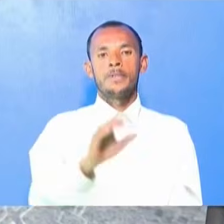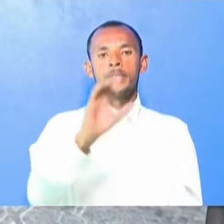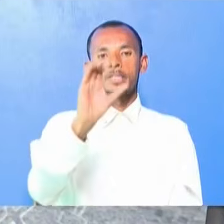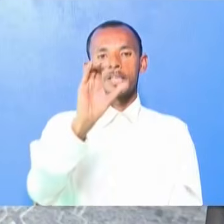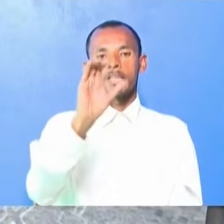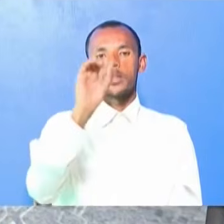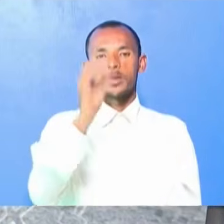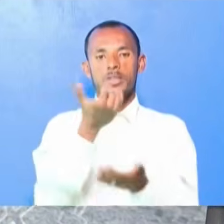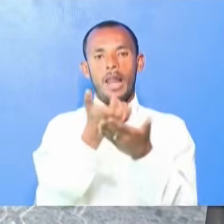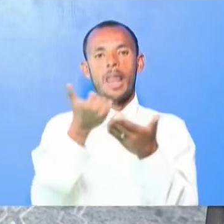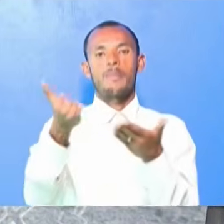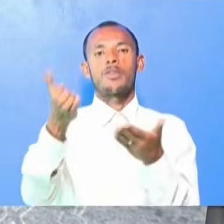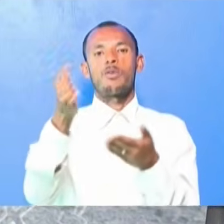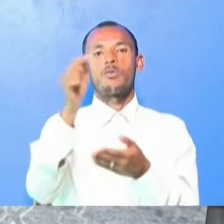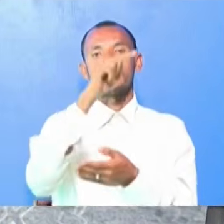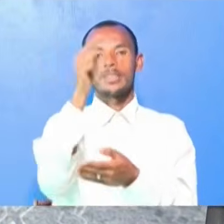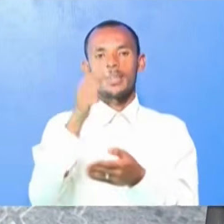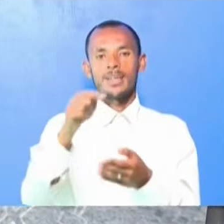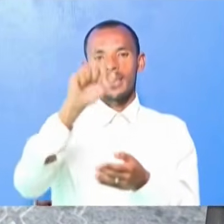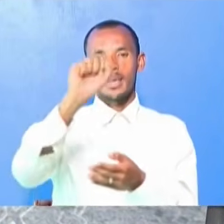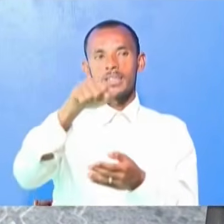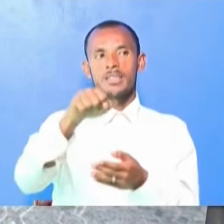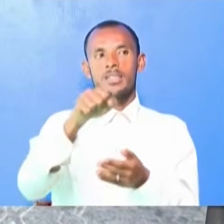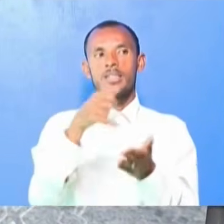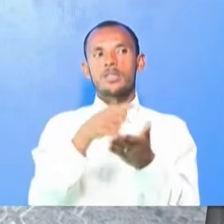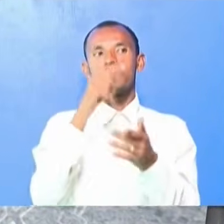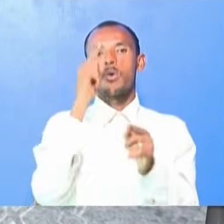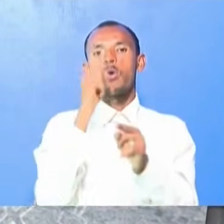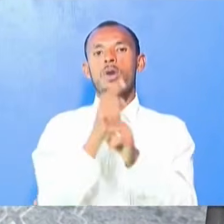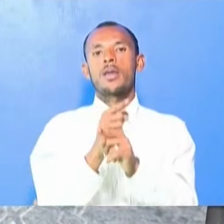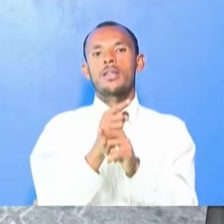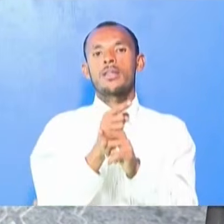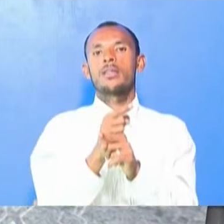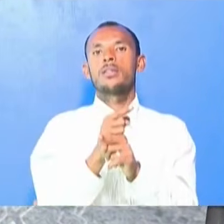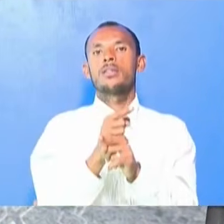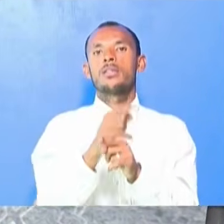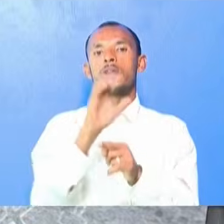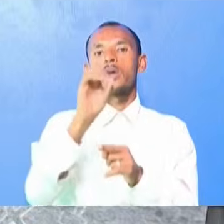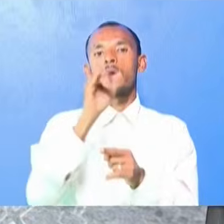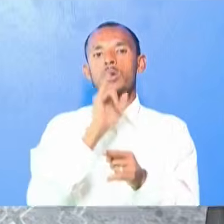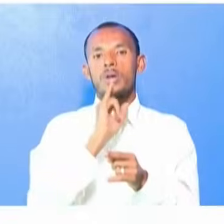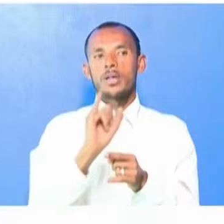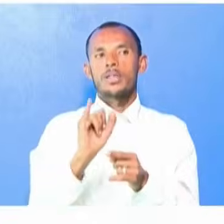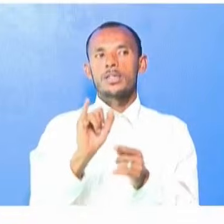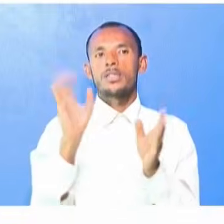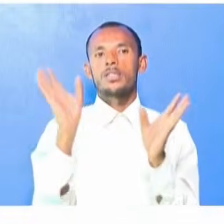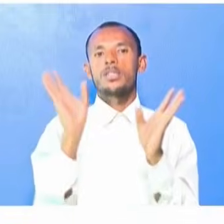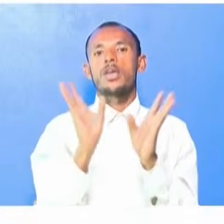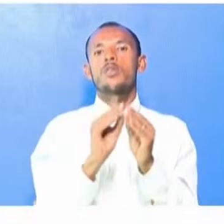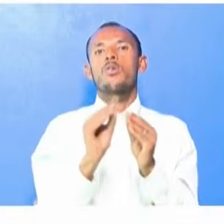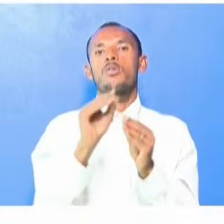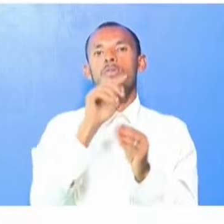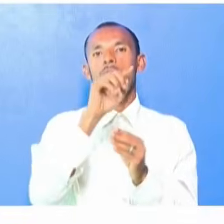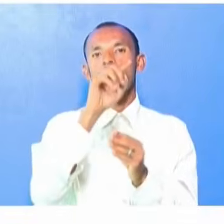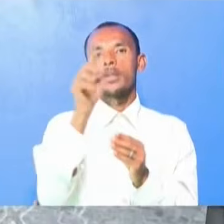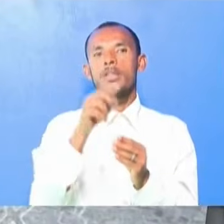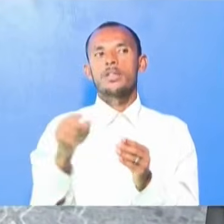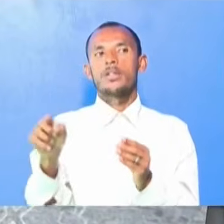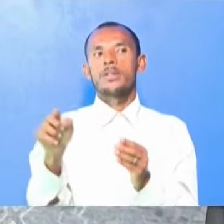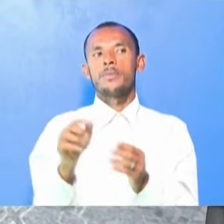0 is an element of z. Yes, it's correct. 0 is in set of integer.